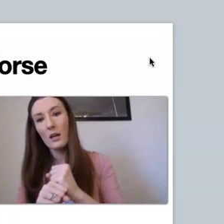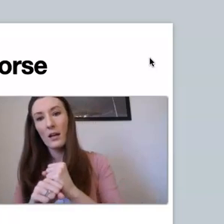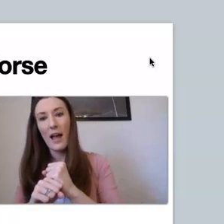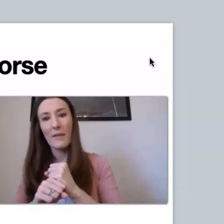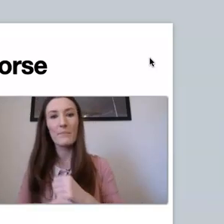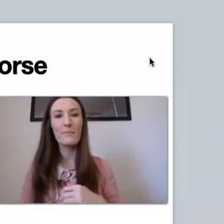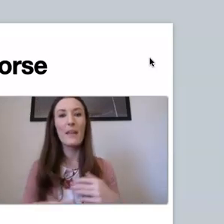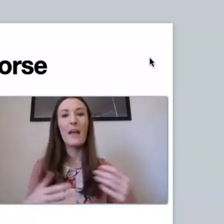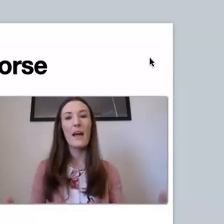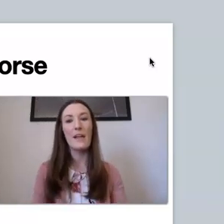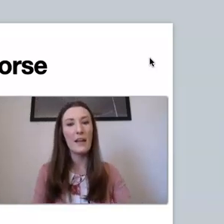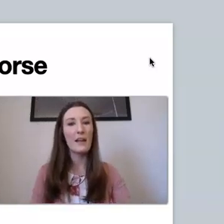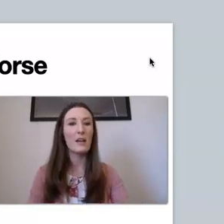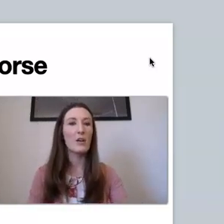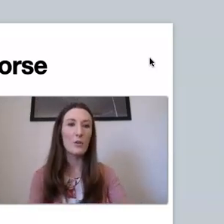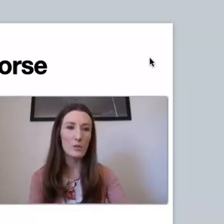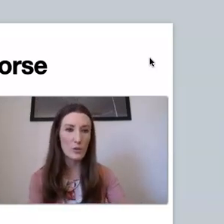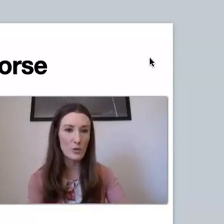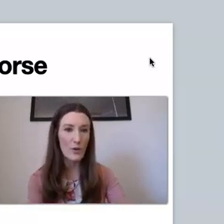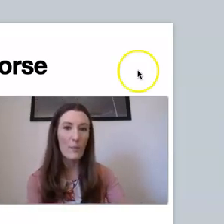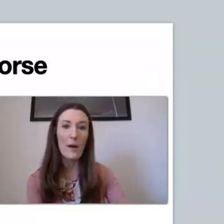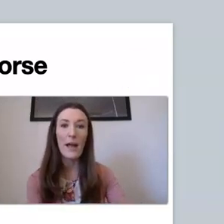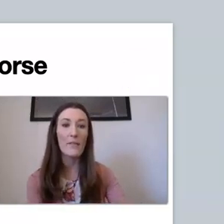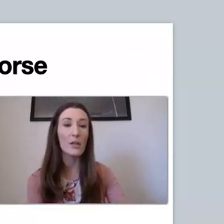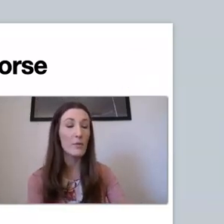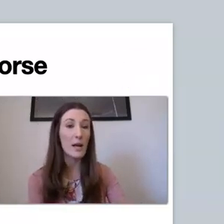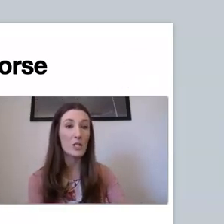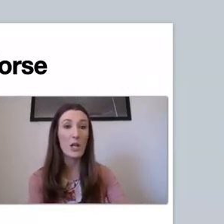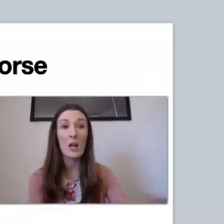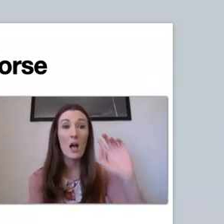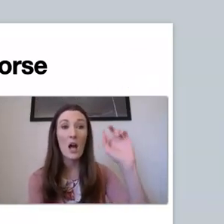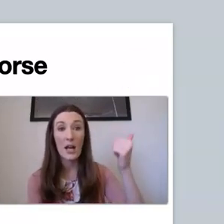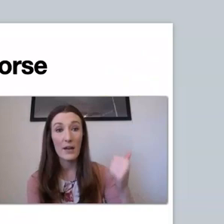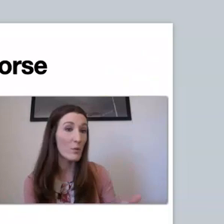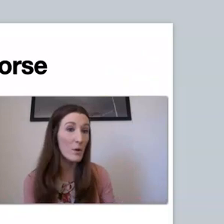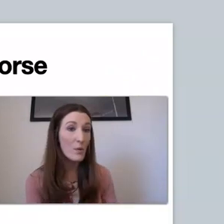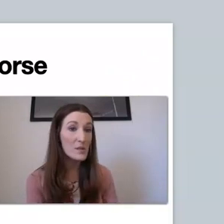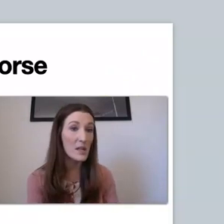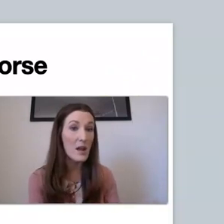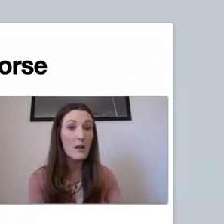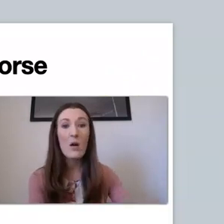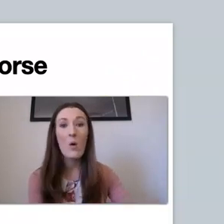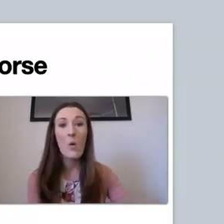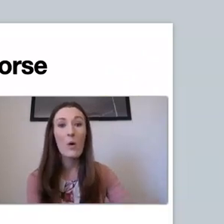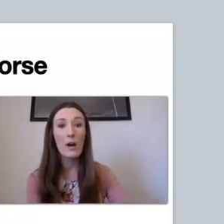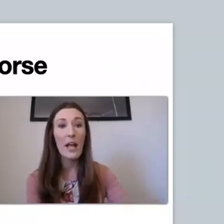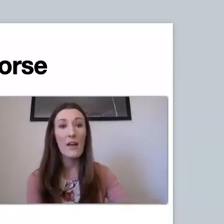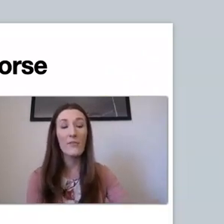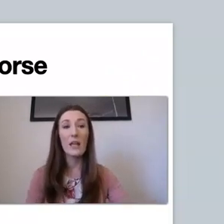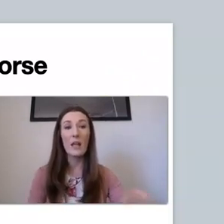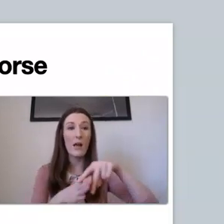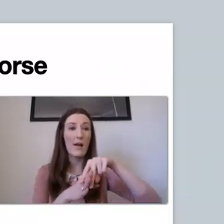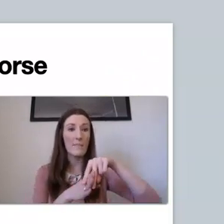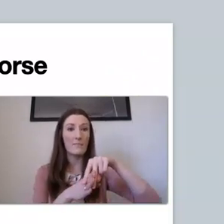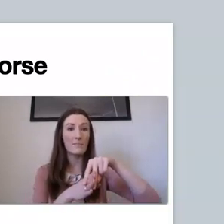whee, okay? And then conclude your story by having your reaction, I never rode a horse again. Or